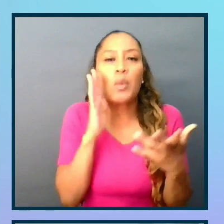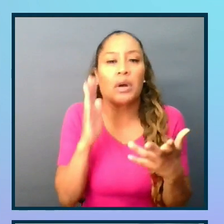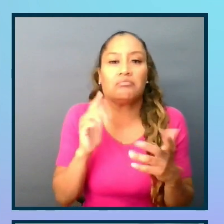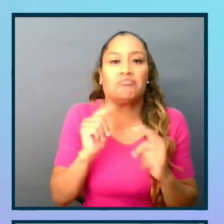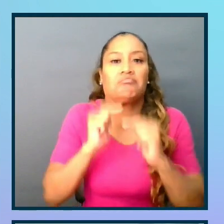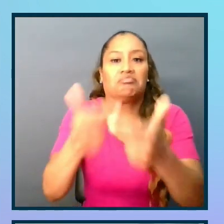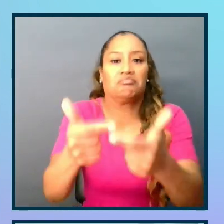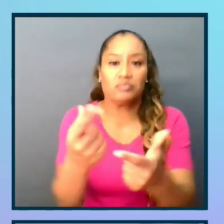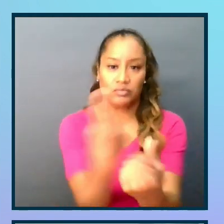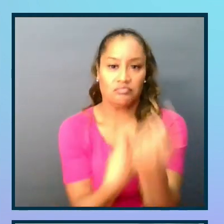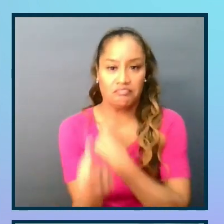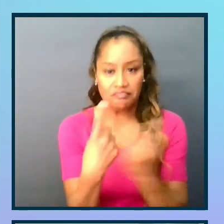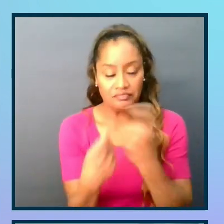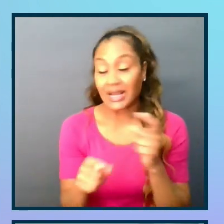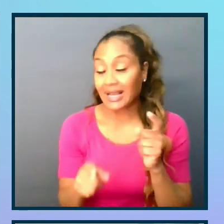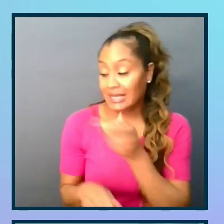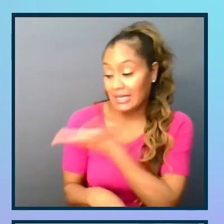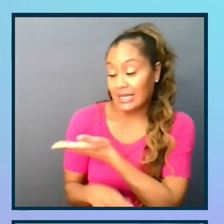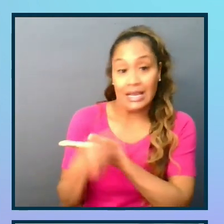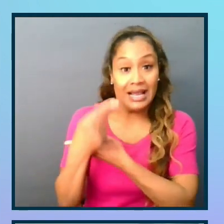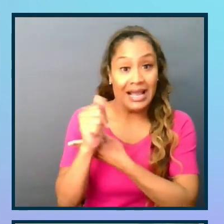And as Harris mentioned,